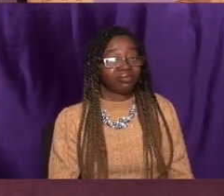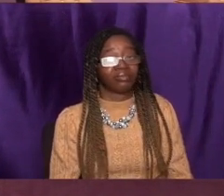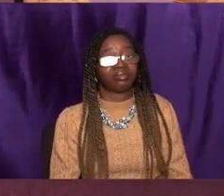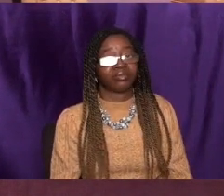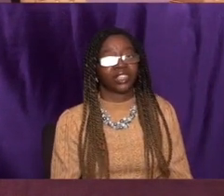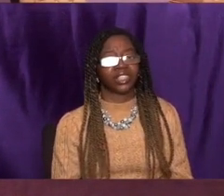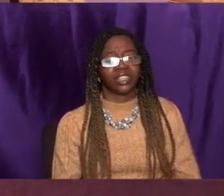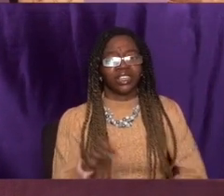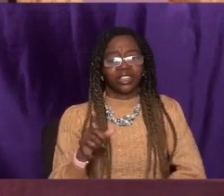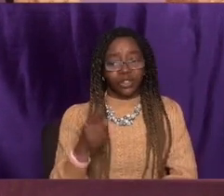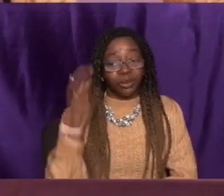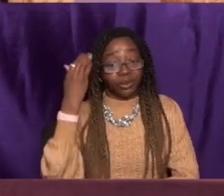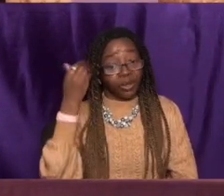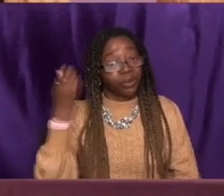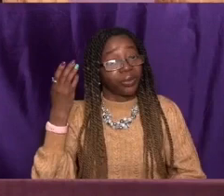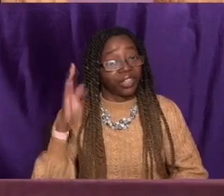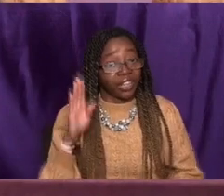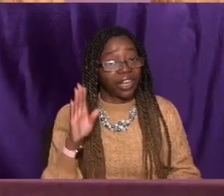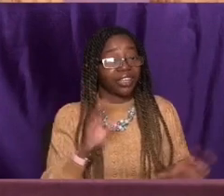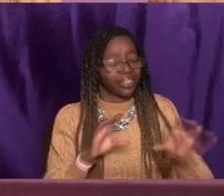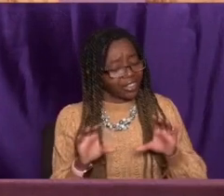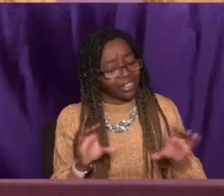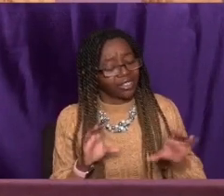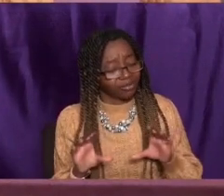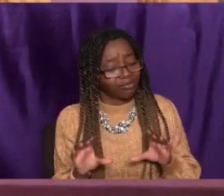Do you know what God fooled around and did?